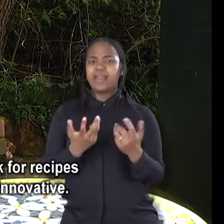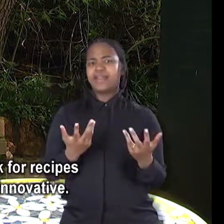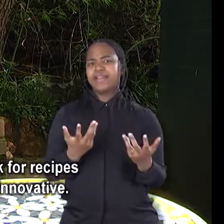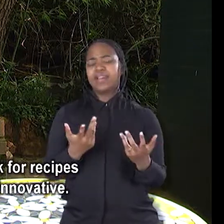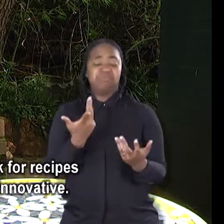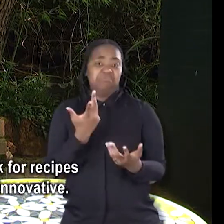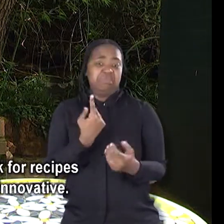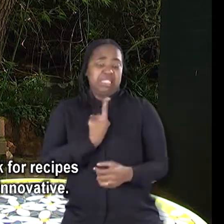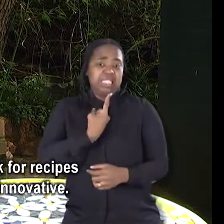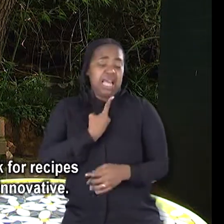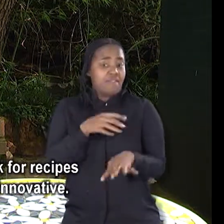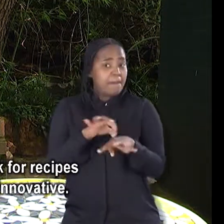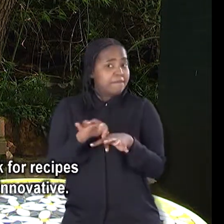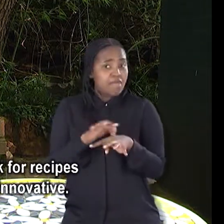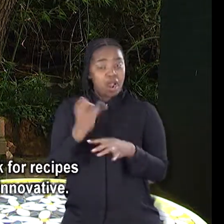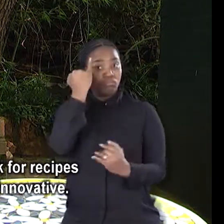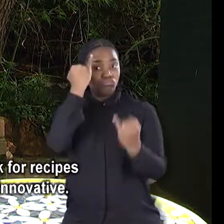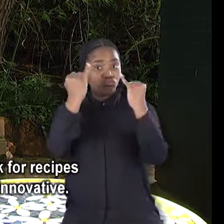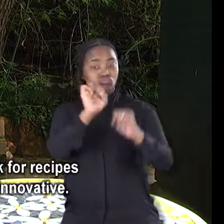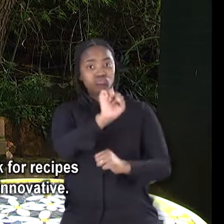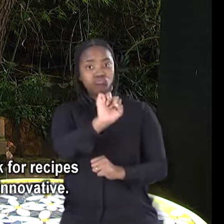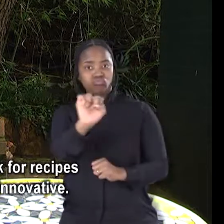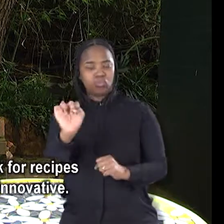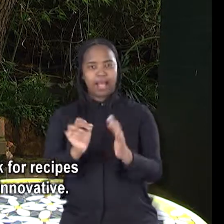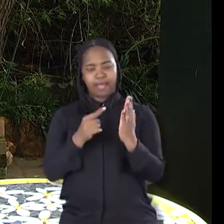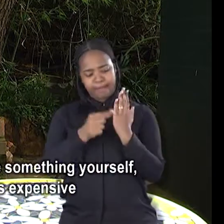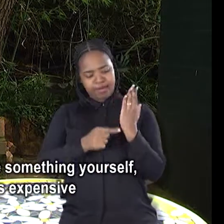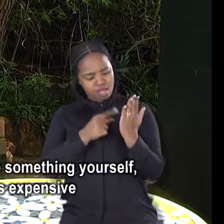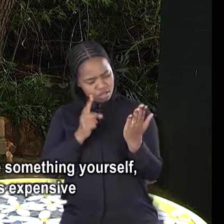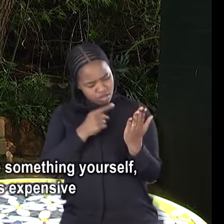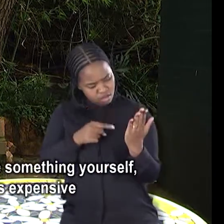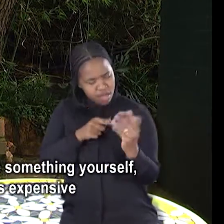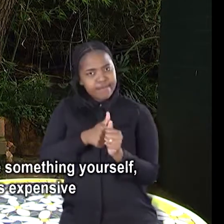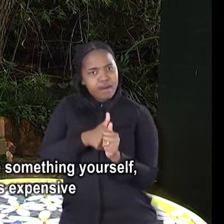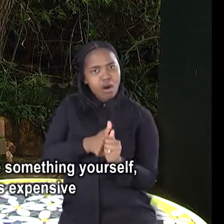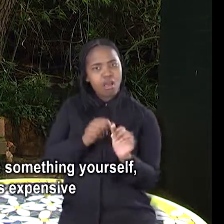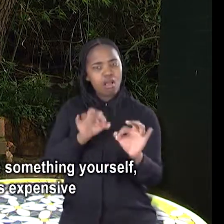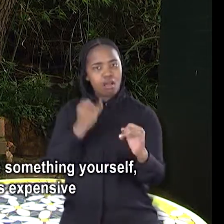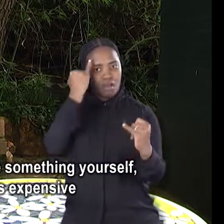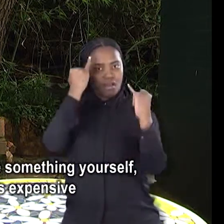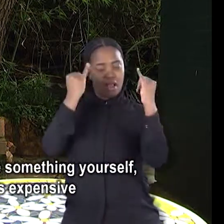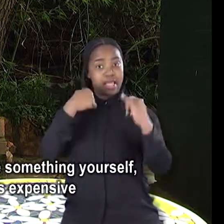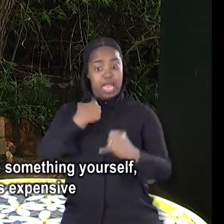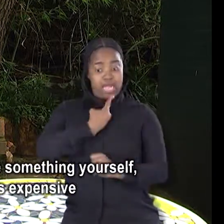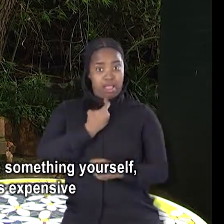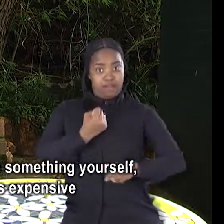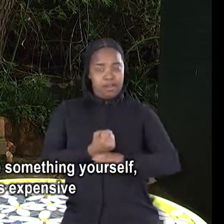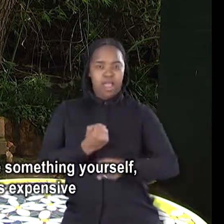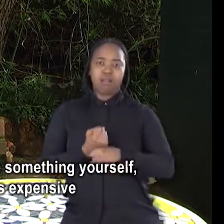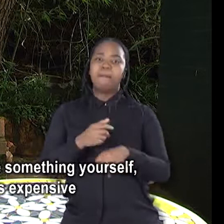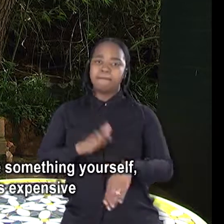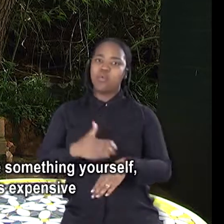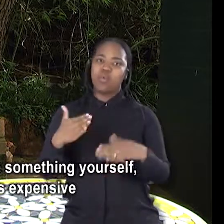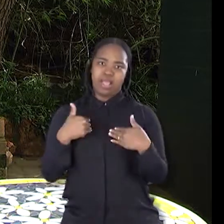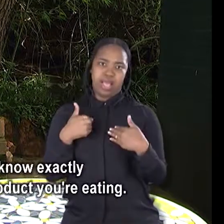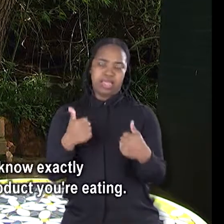again just plan Look for recipes and be innovative Because as soon as you start preparing something yourself It's